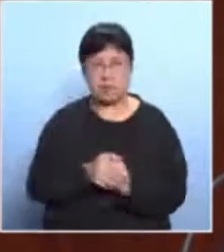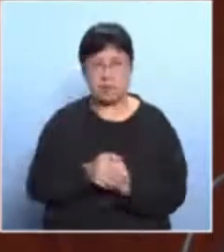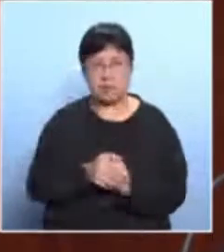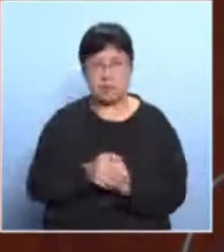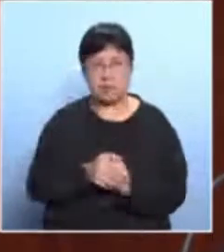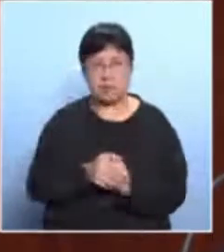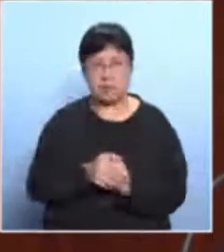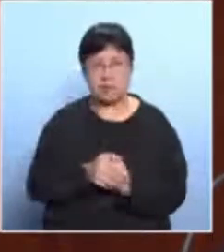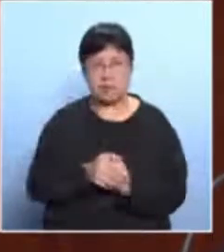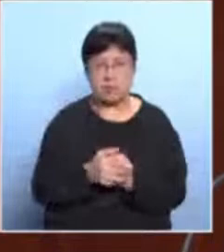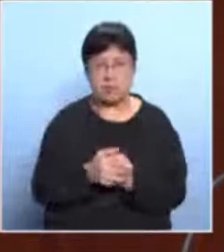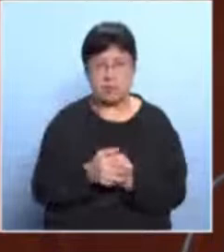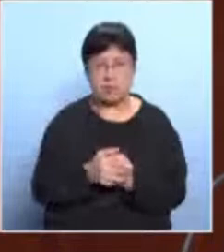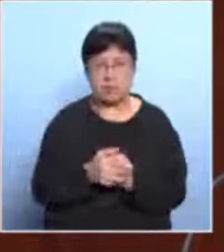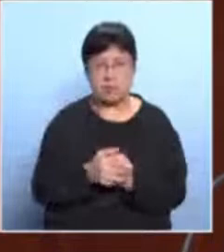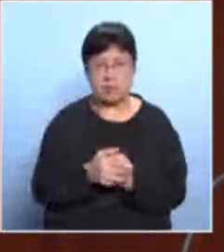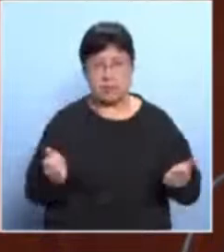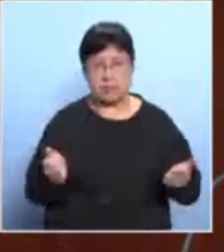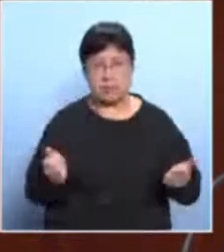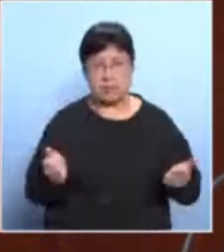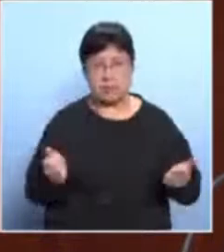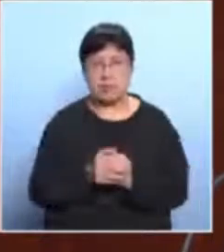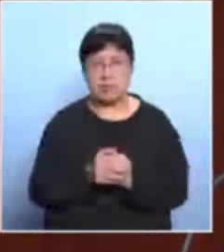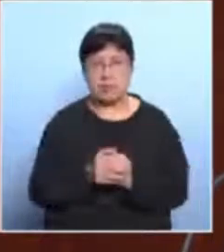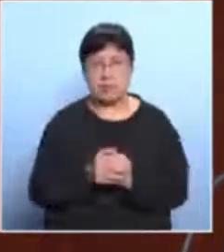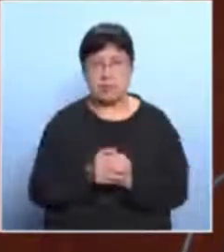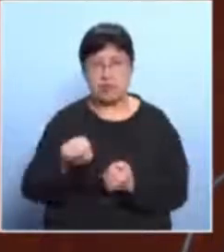Promote the use of electric private cars.